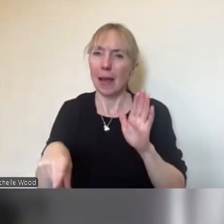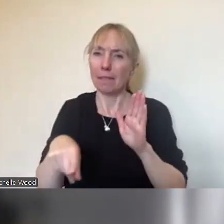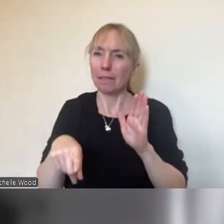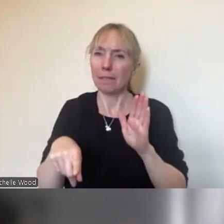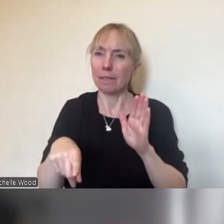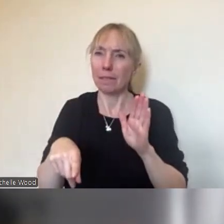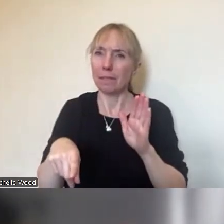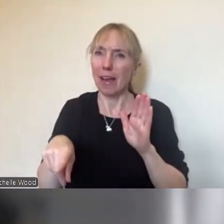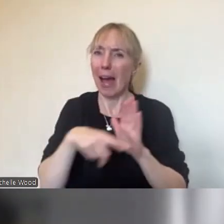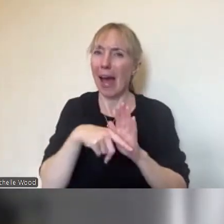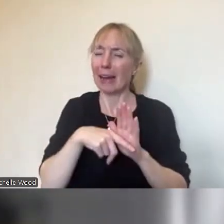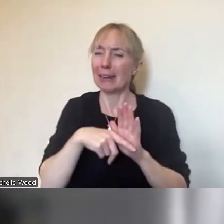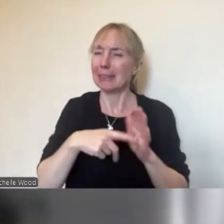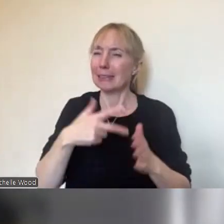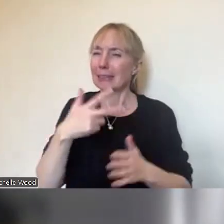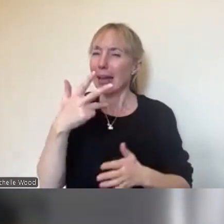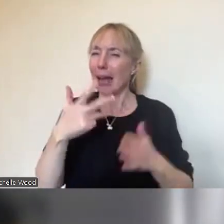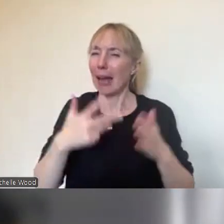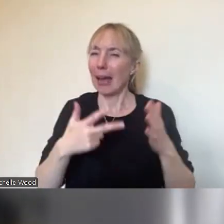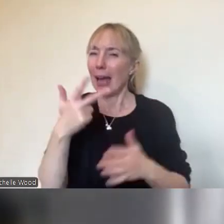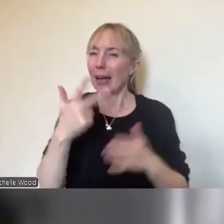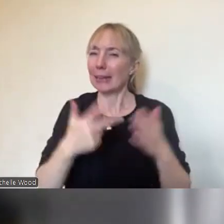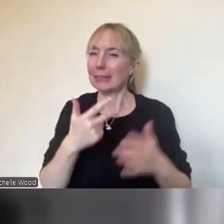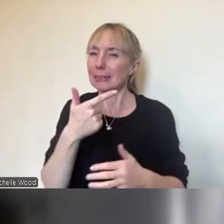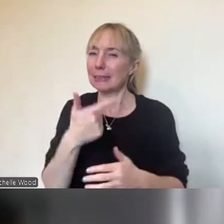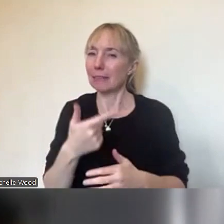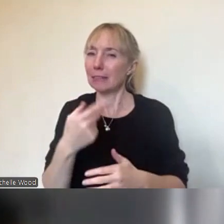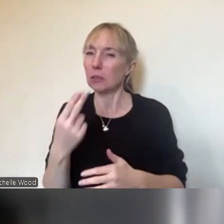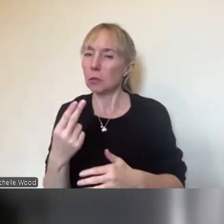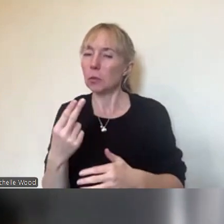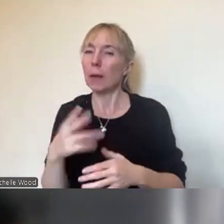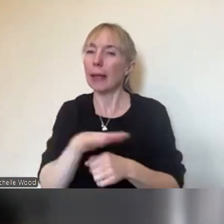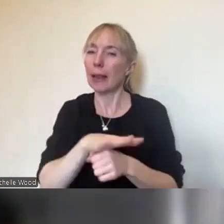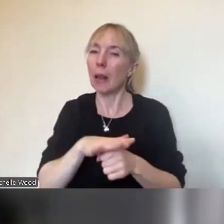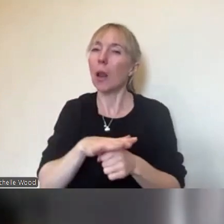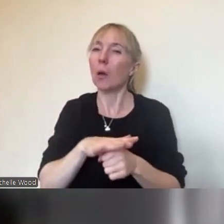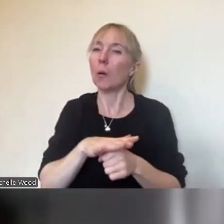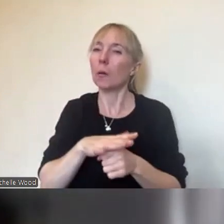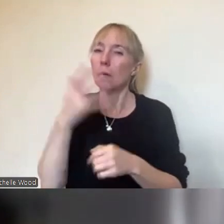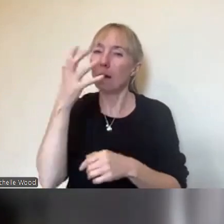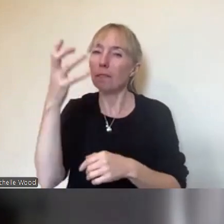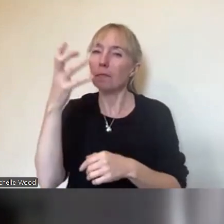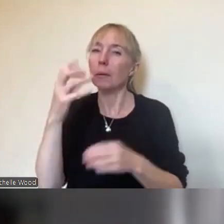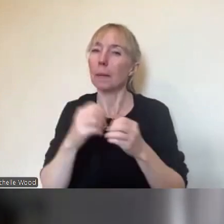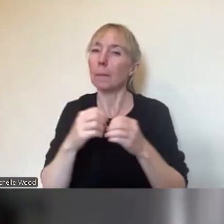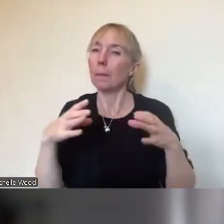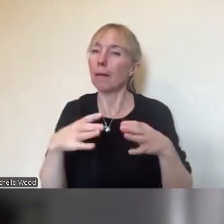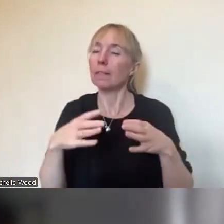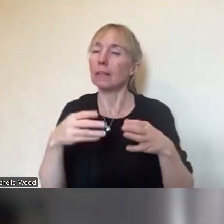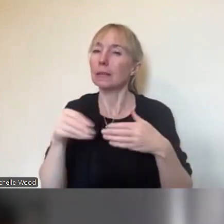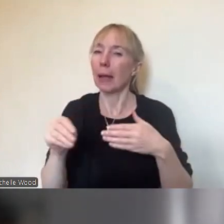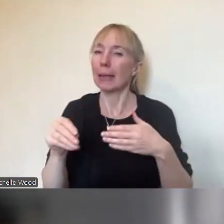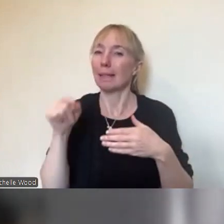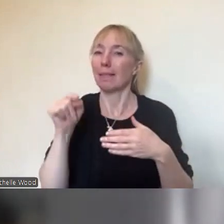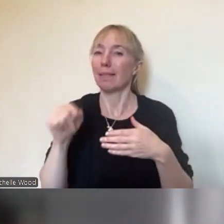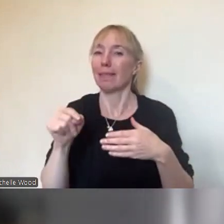then local government and boroughs also paid for healthcare at that